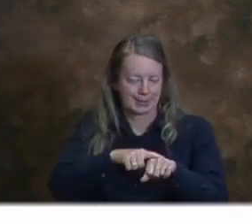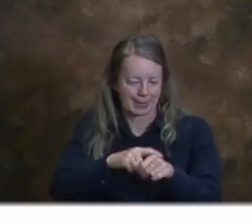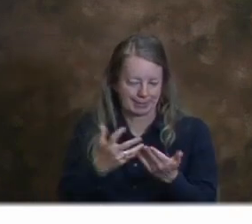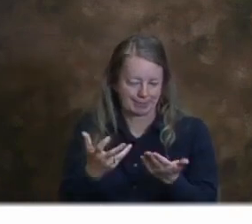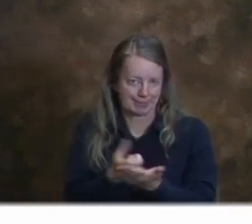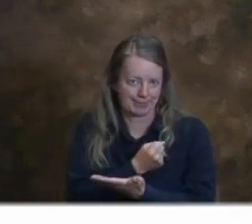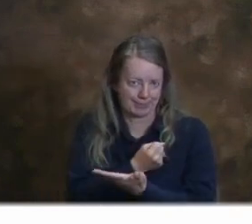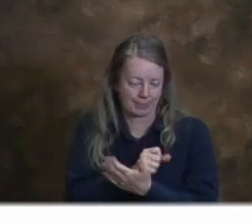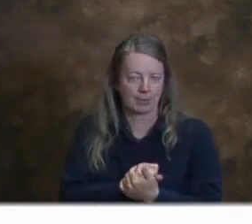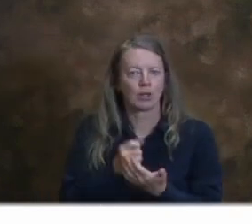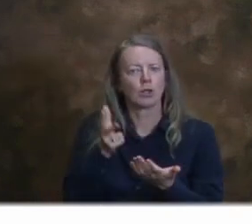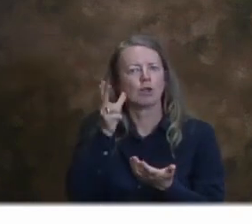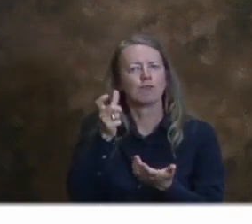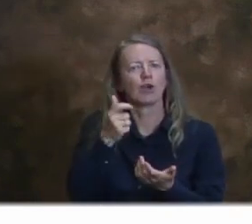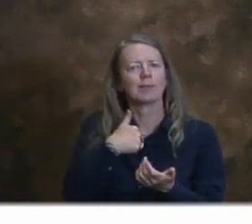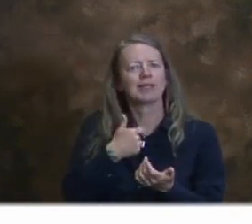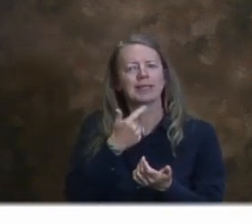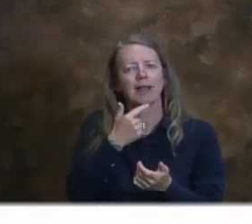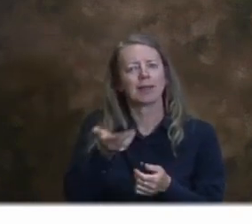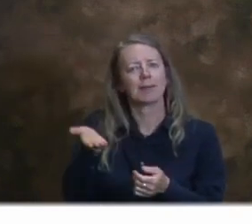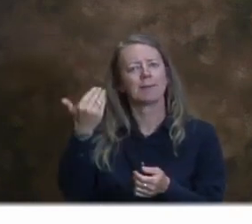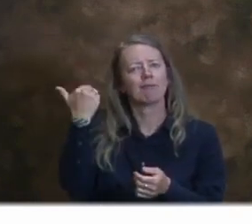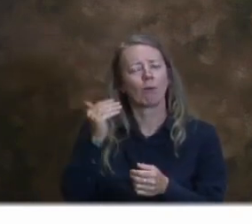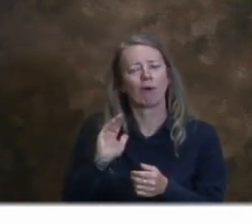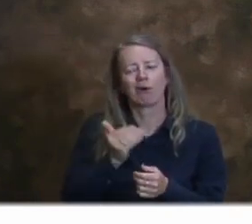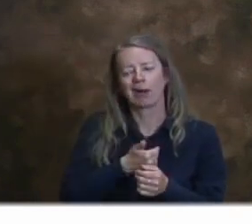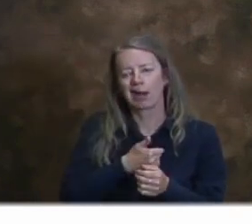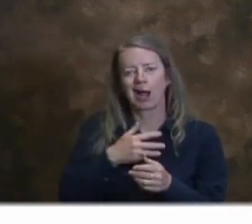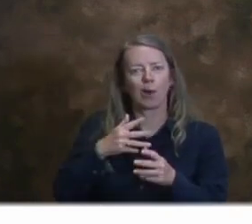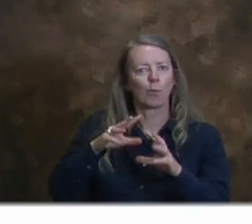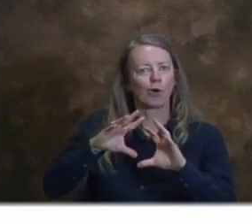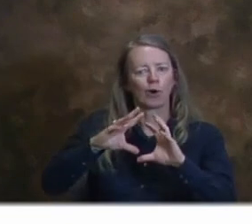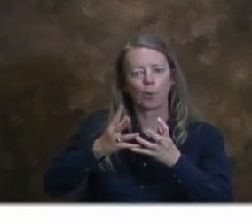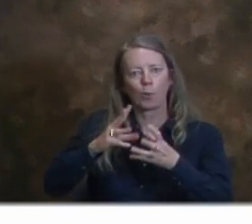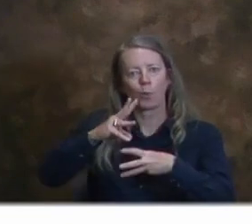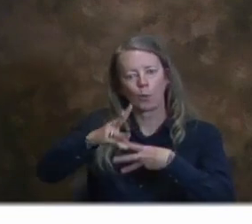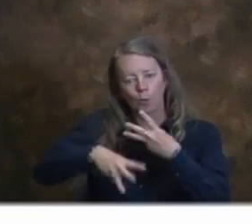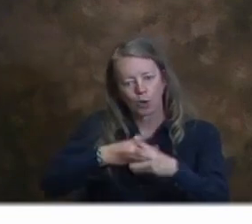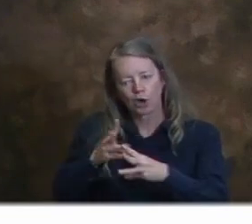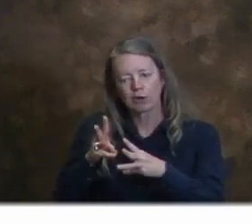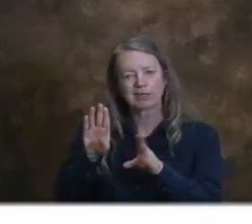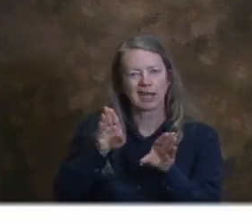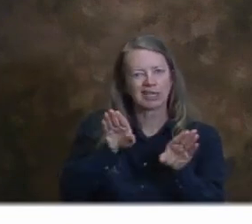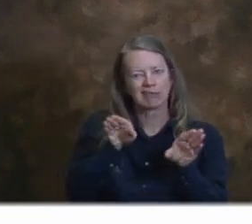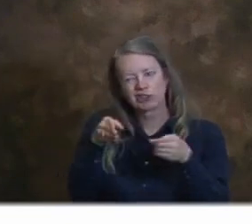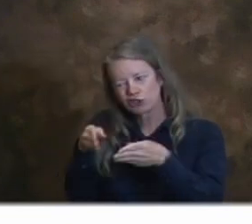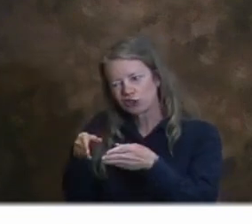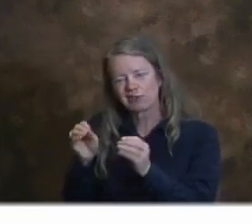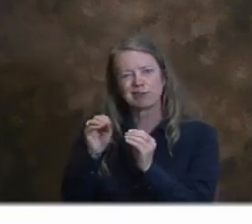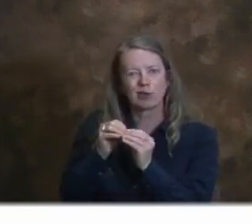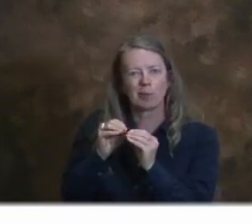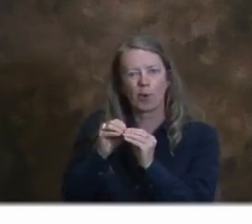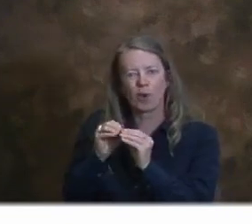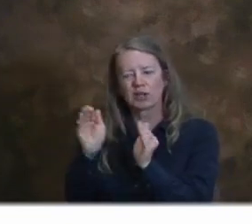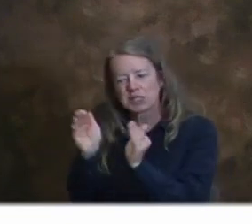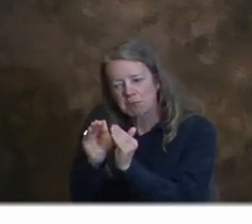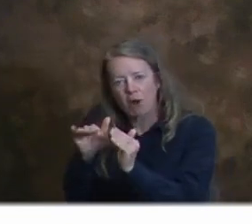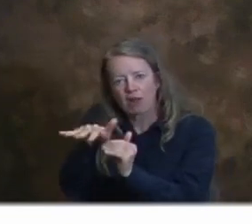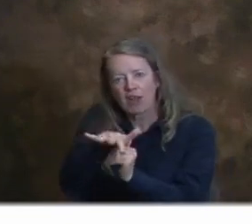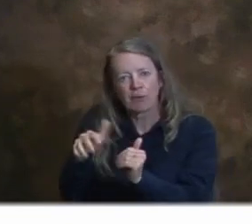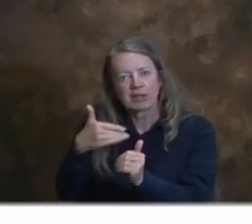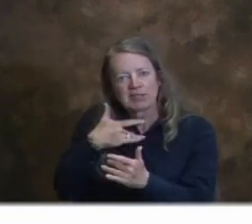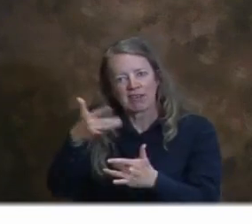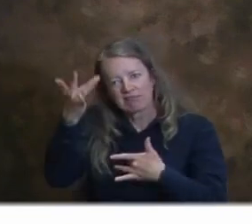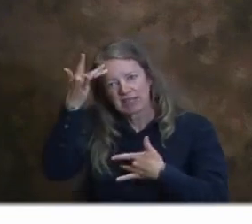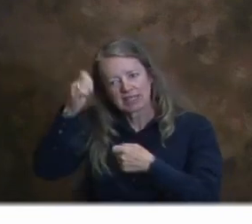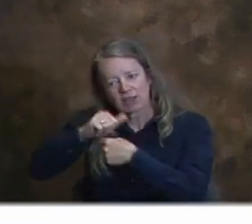As you've heard me say before, and as our world sort of shifts into a more endemic approach to our response to COVID-19, it is likely that